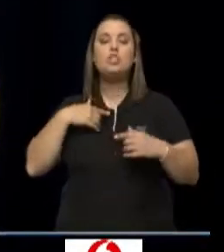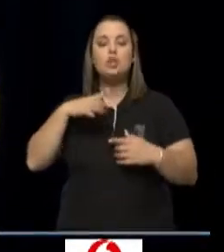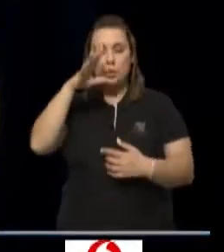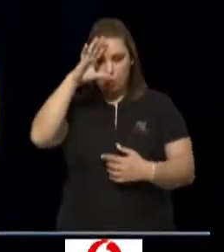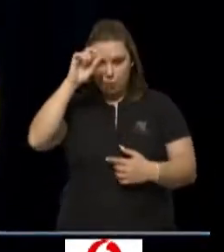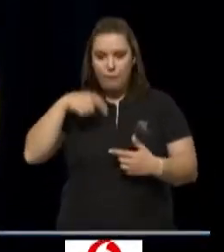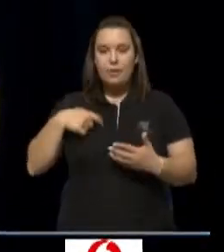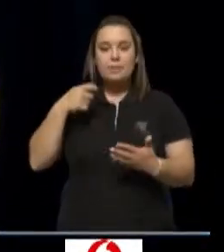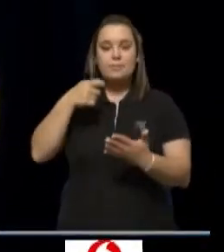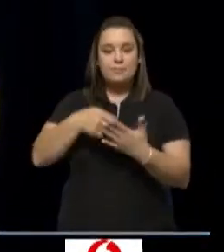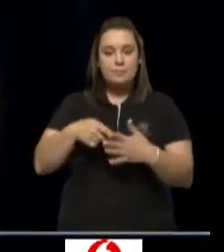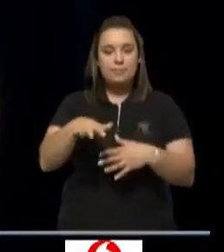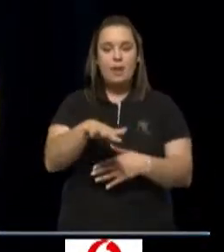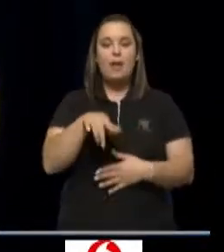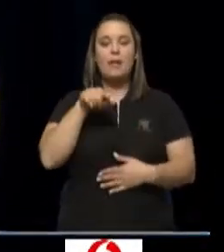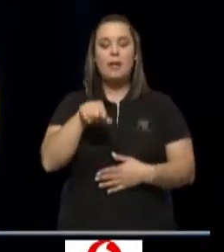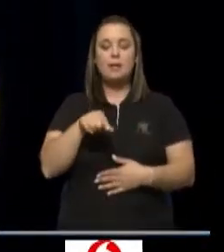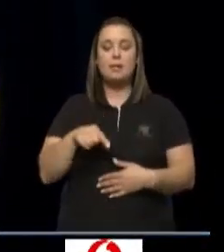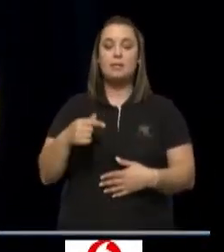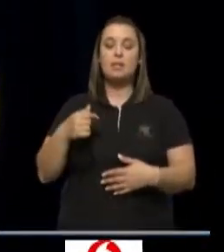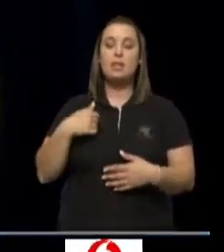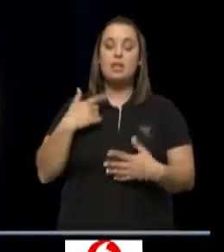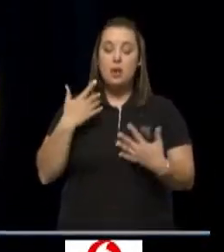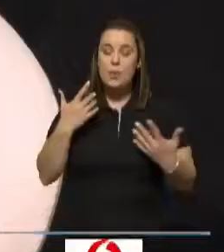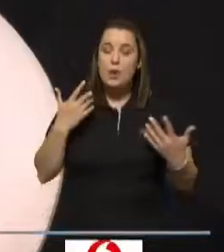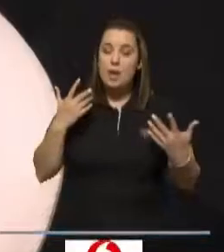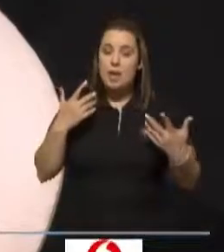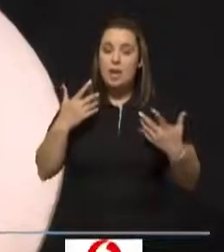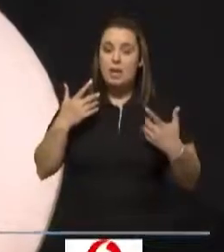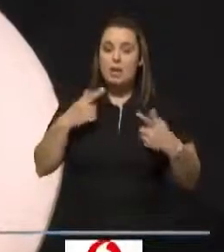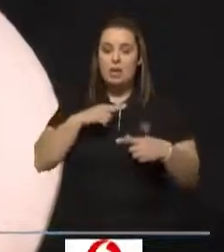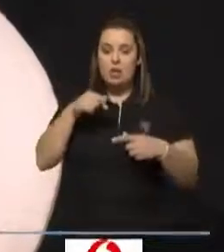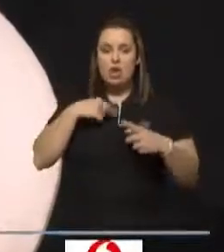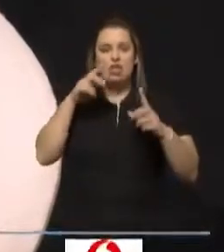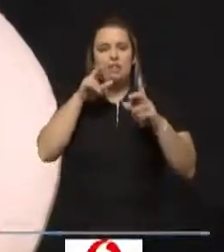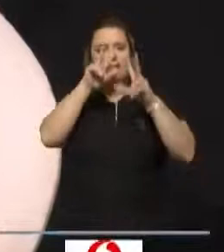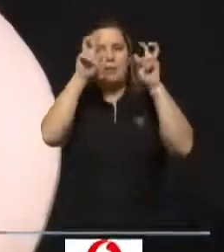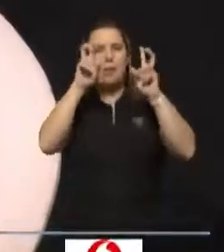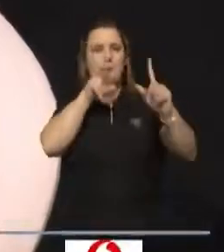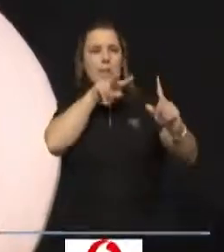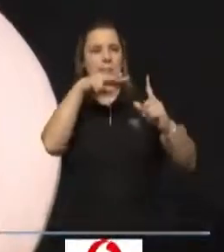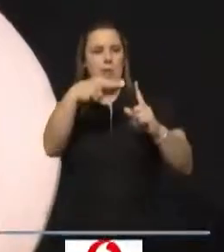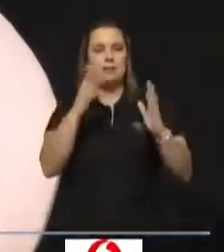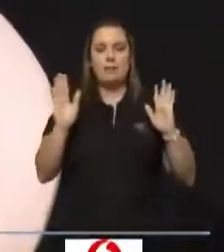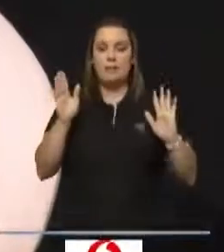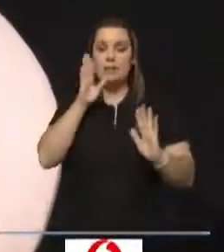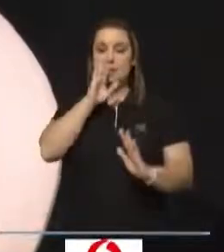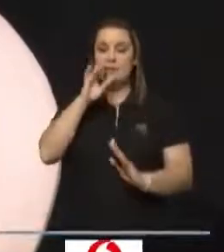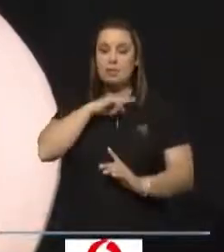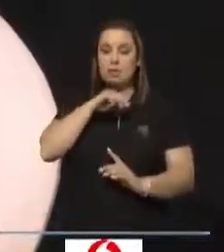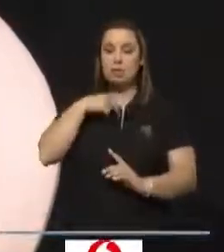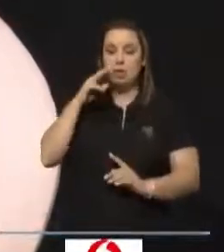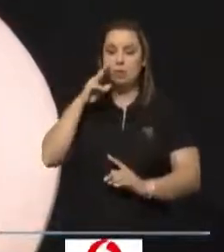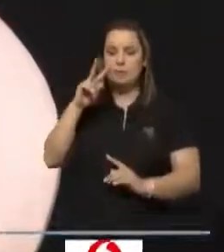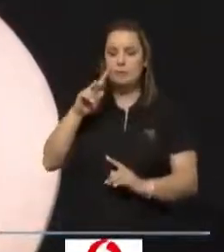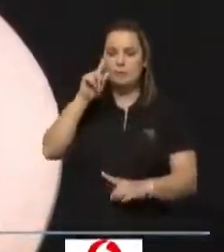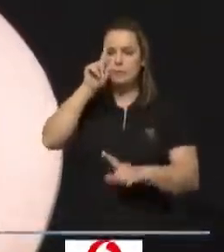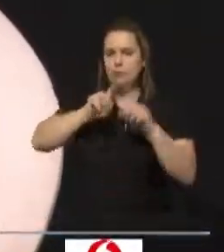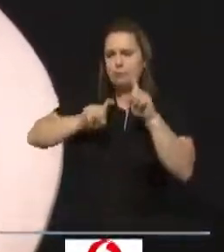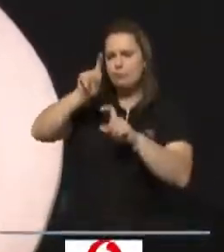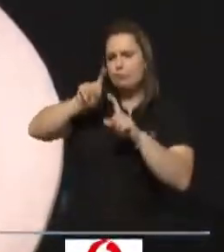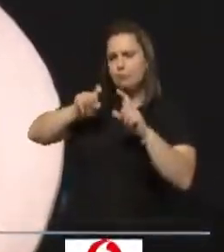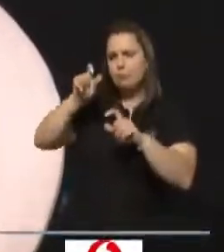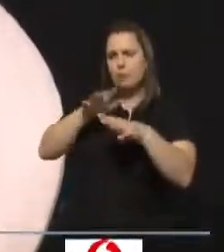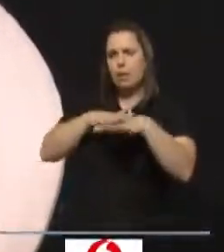white areas, the government is going to invest in these areas. Well, we have to put things into perspective. If you look at